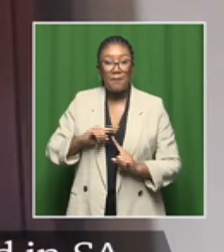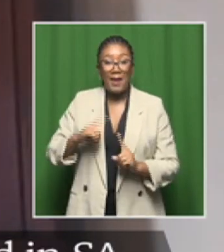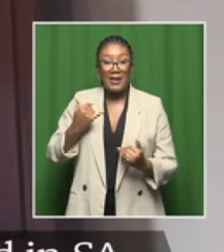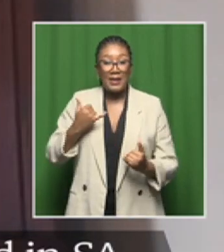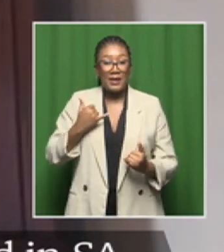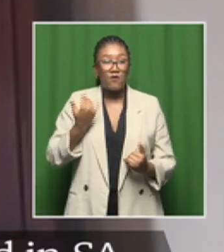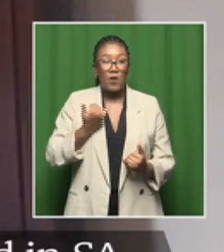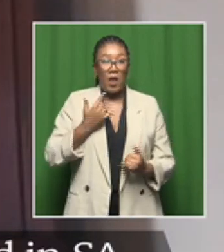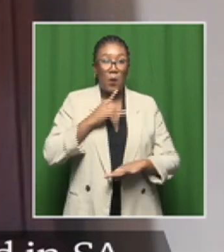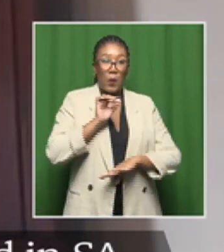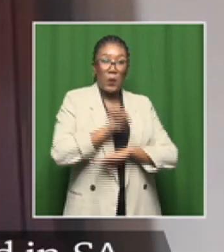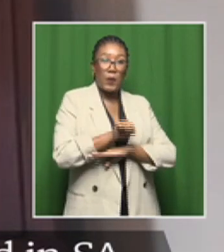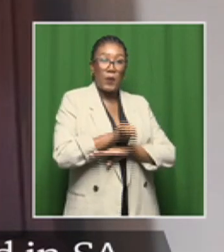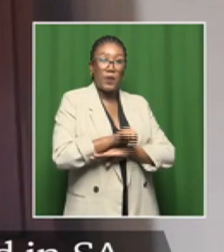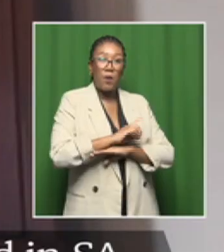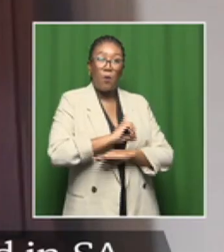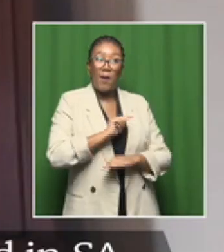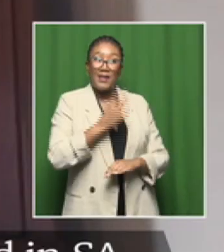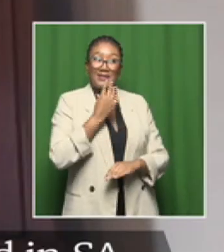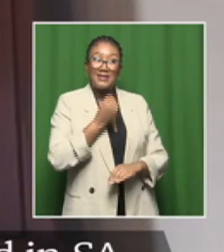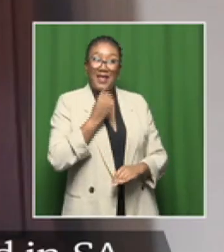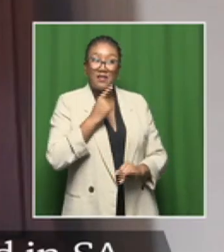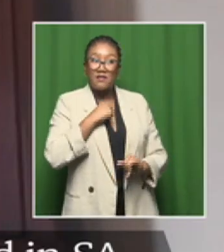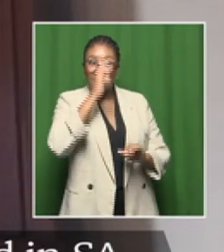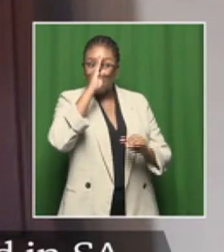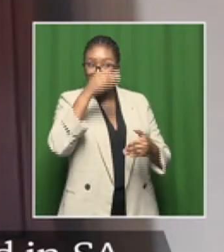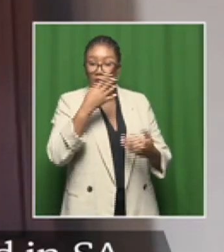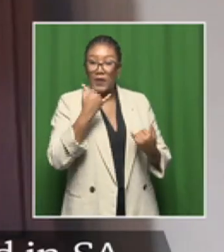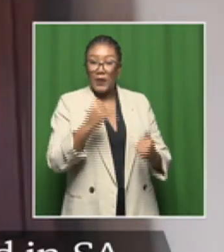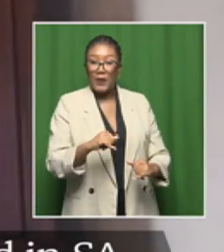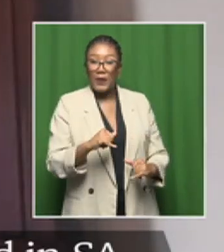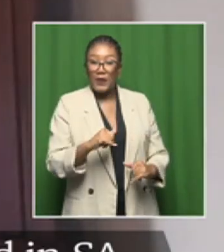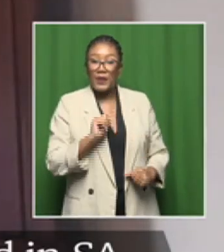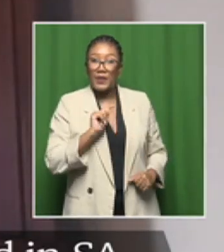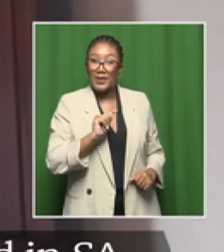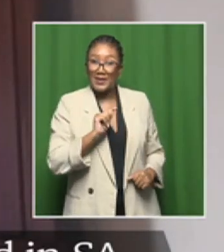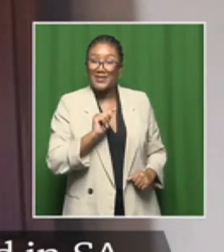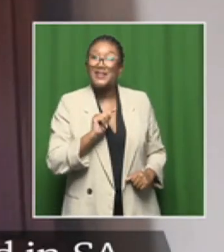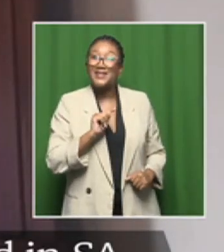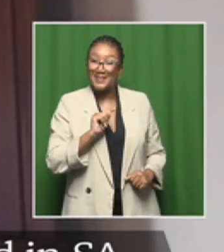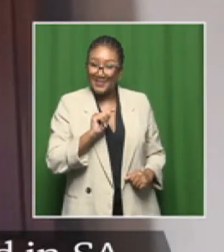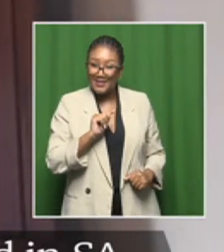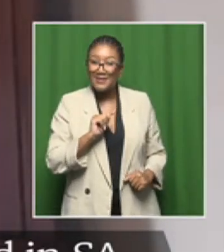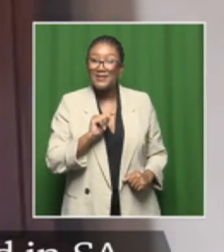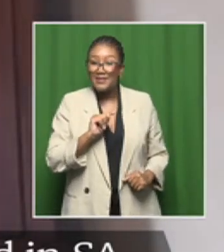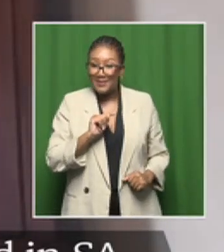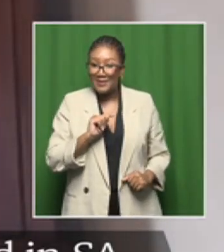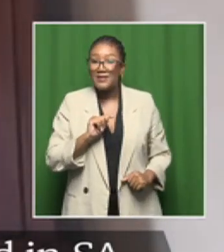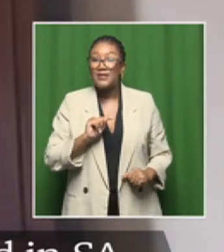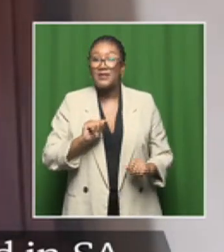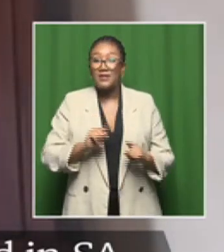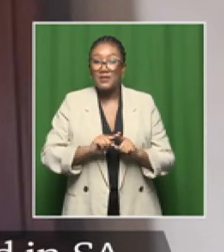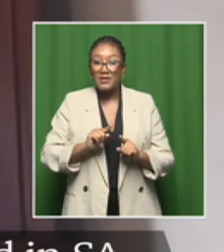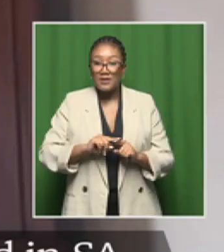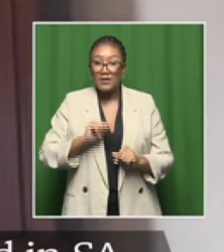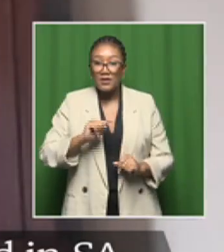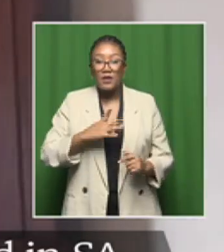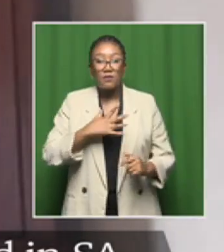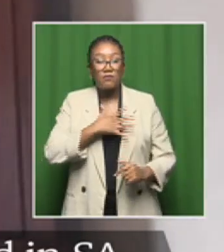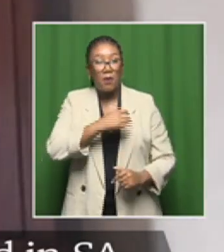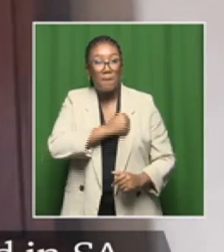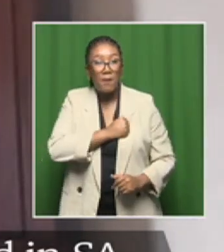as non-communicable diseases. So these are non-infectious diseases and include things like cardiovascular